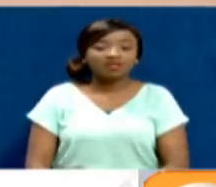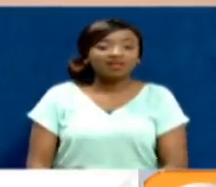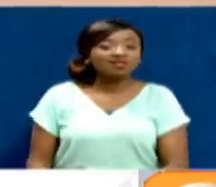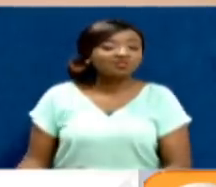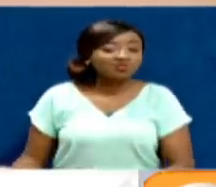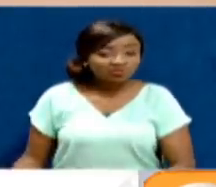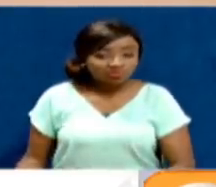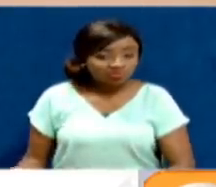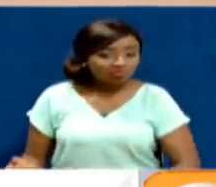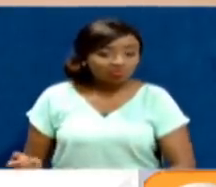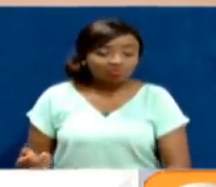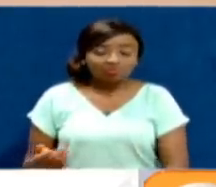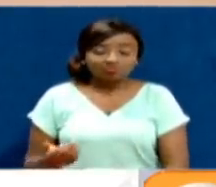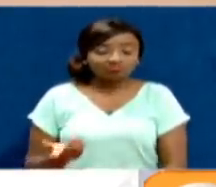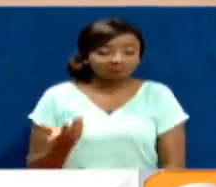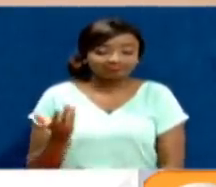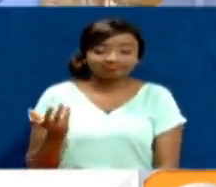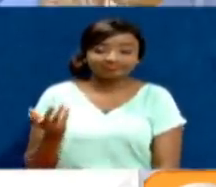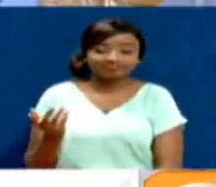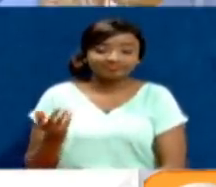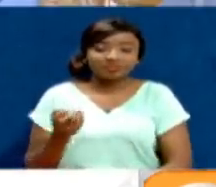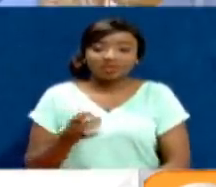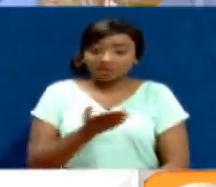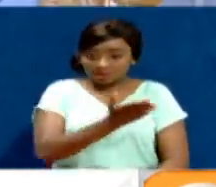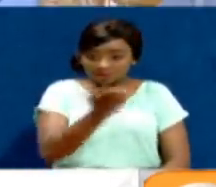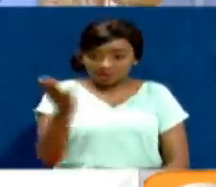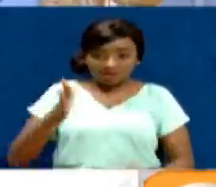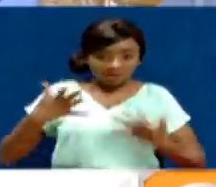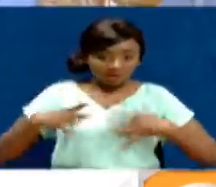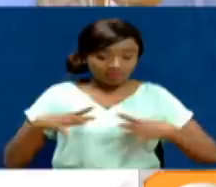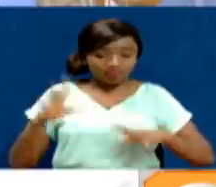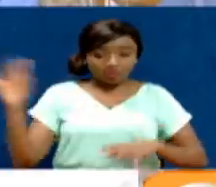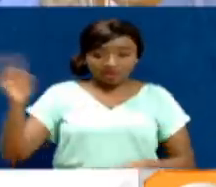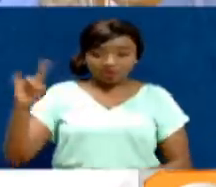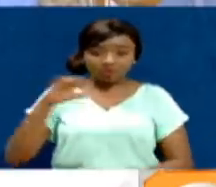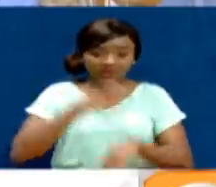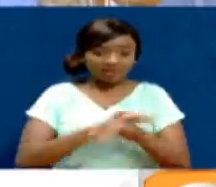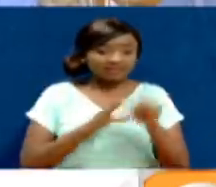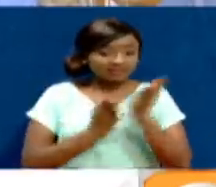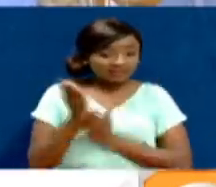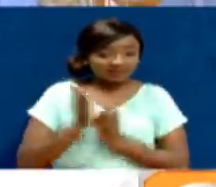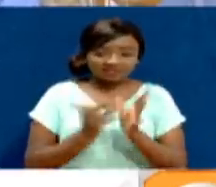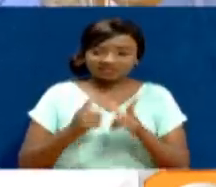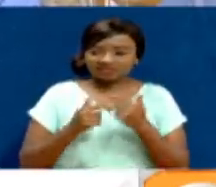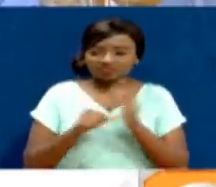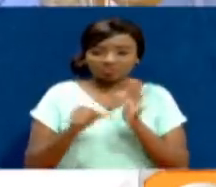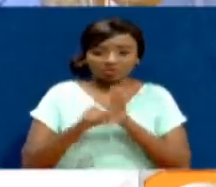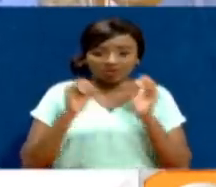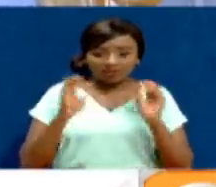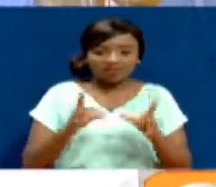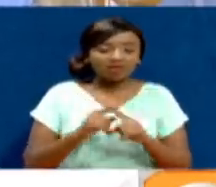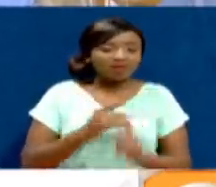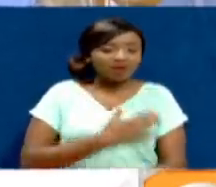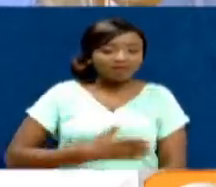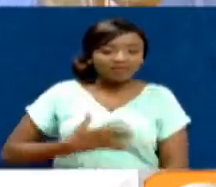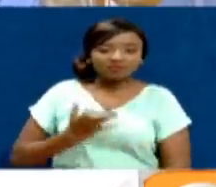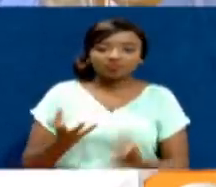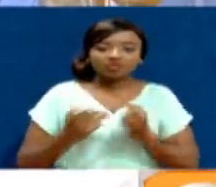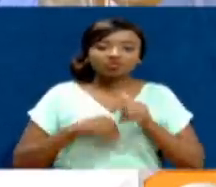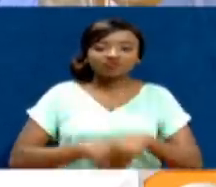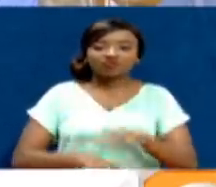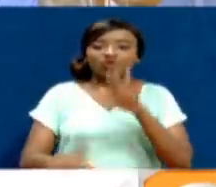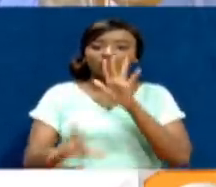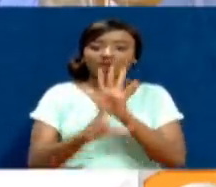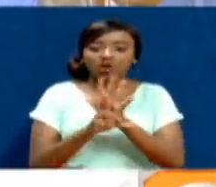So, maybe for providing Nairobians wanapata services, I have no problem. Okay. But let us follow the law.